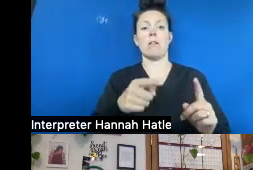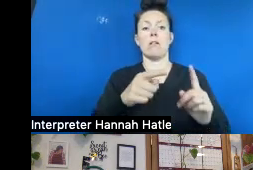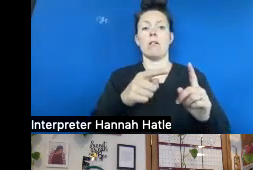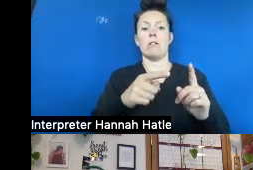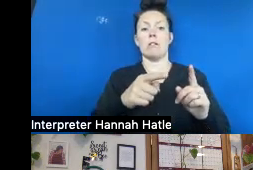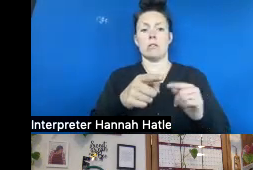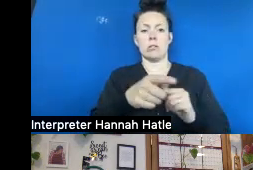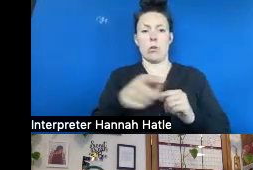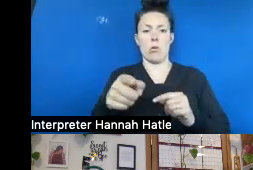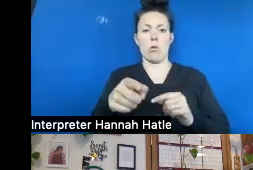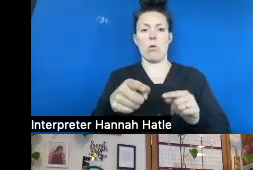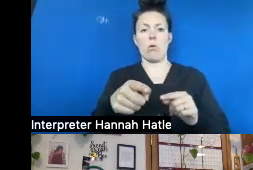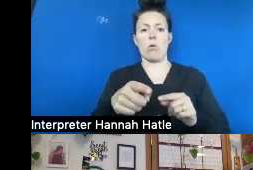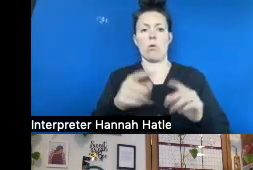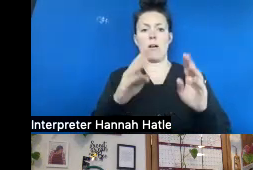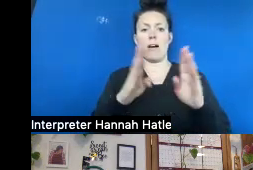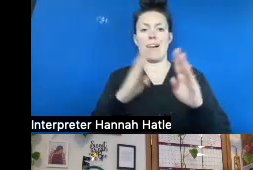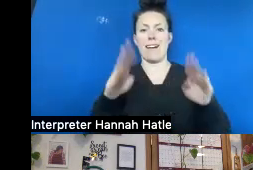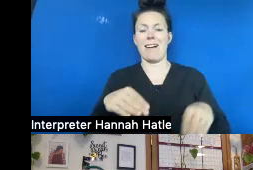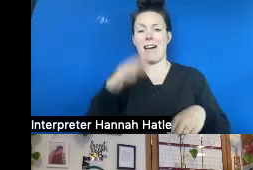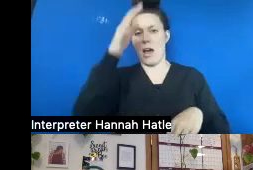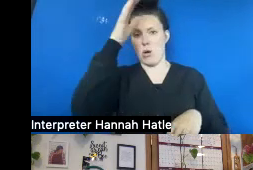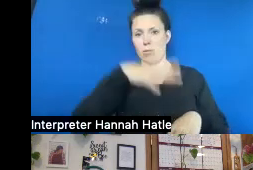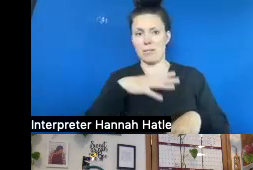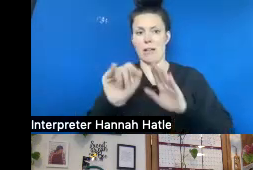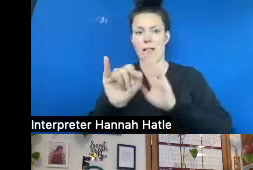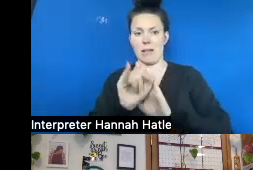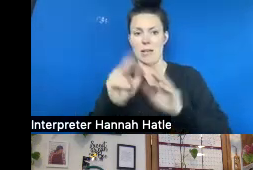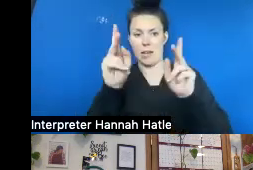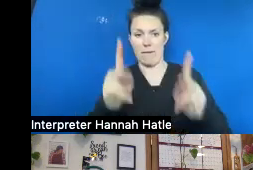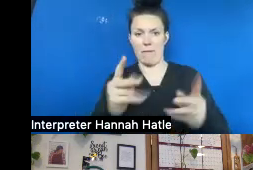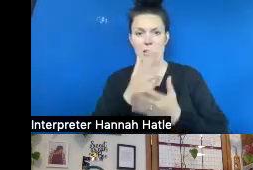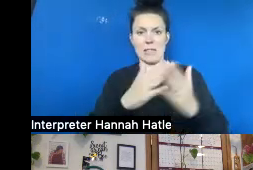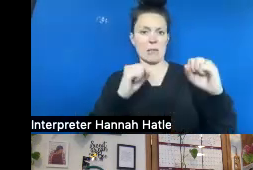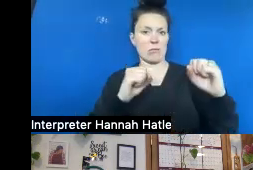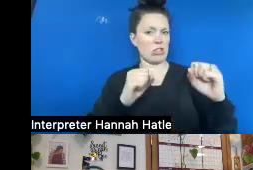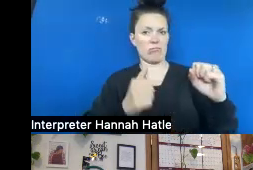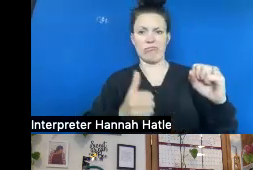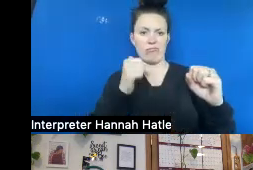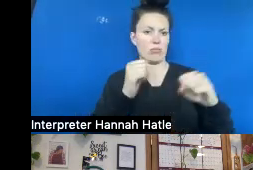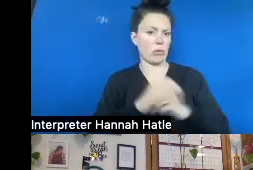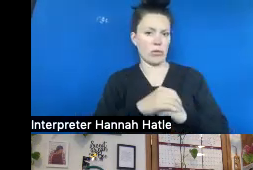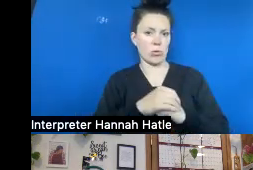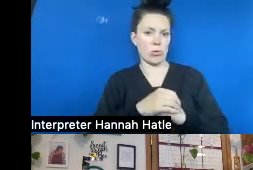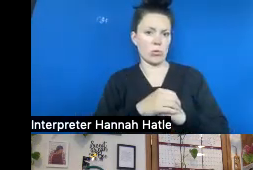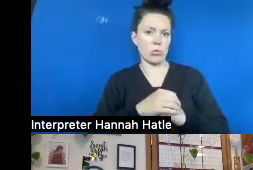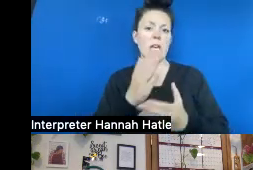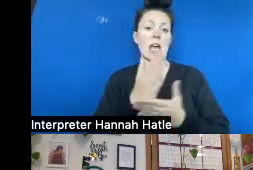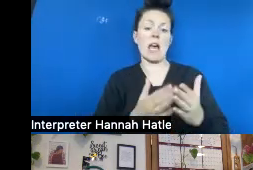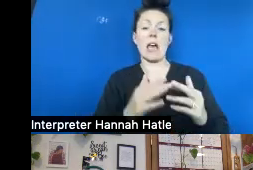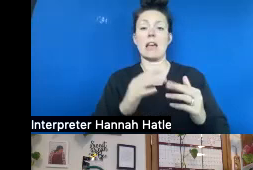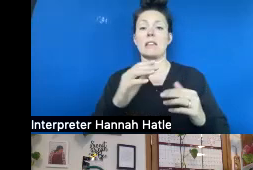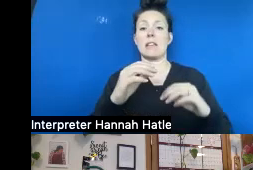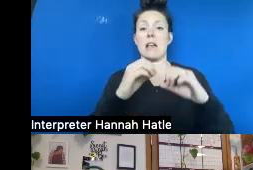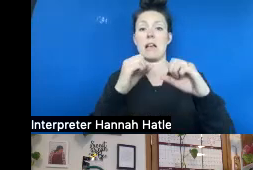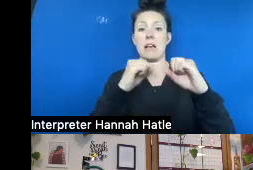people. Shelters will not house transgender folks, some shelters. So I think we should be